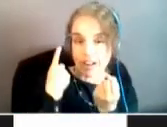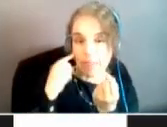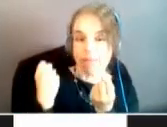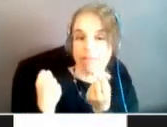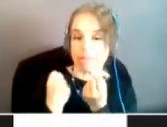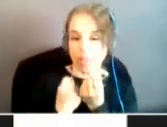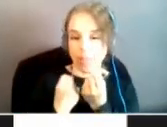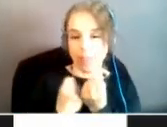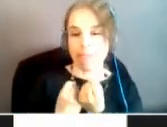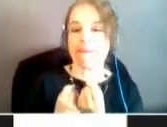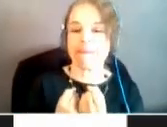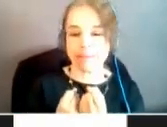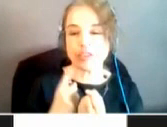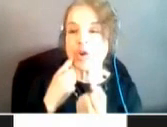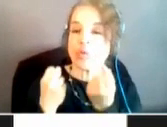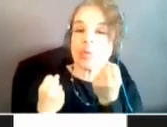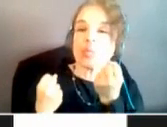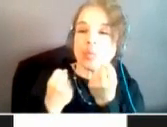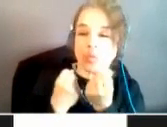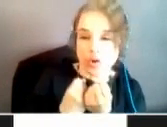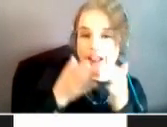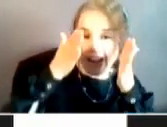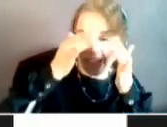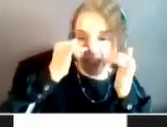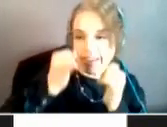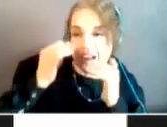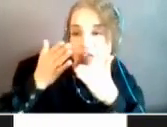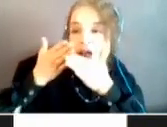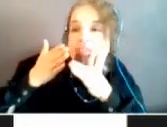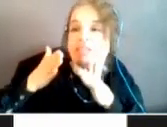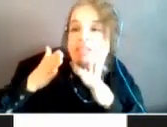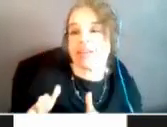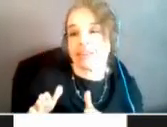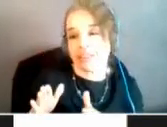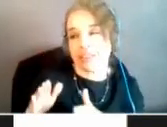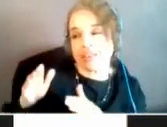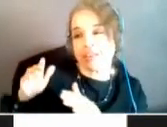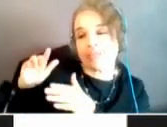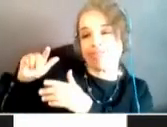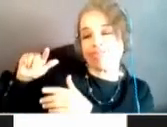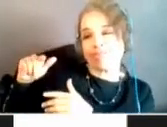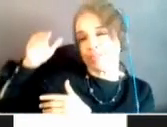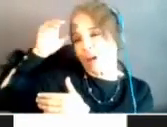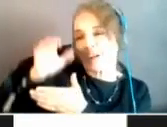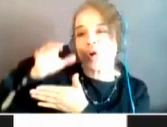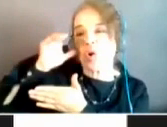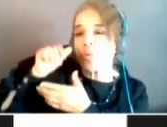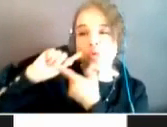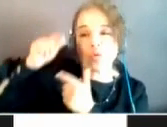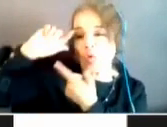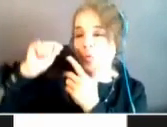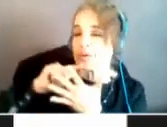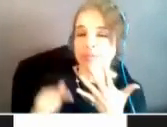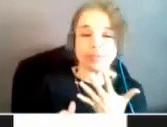support groups, and even support for individuals who have lost a partner. Some classes have